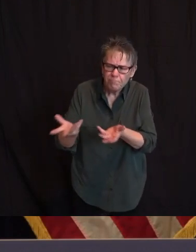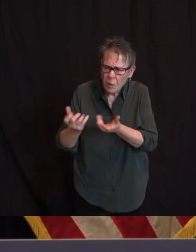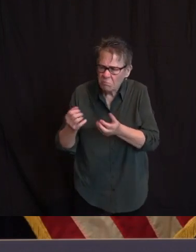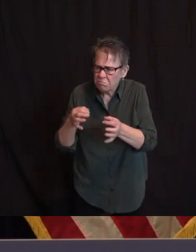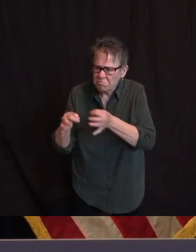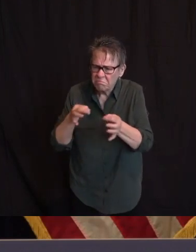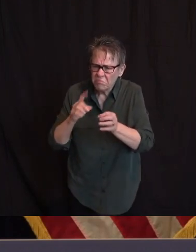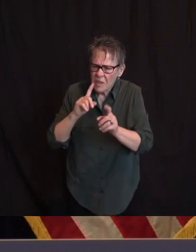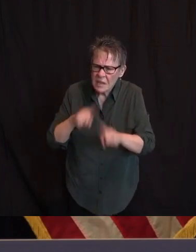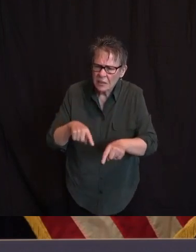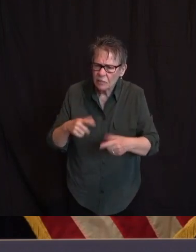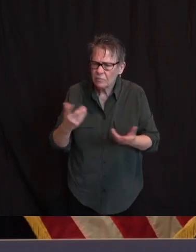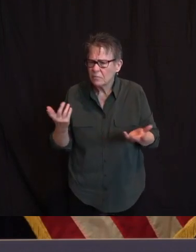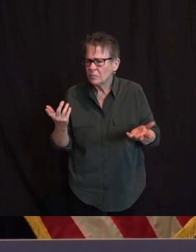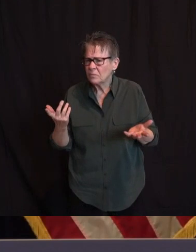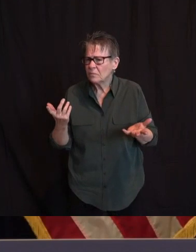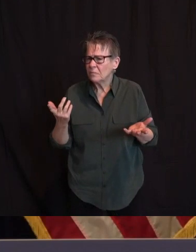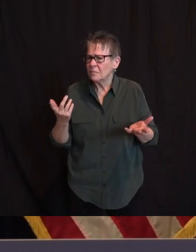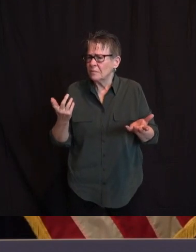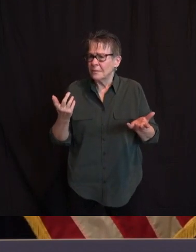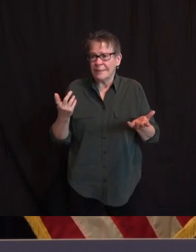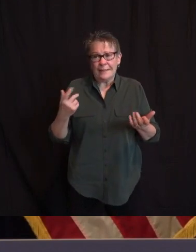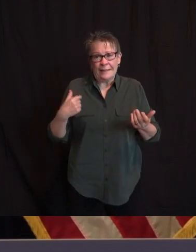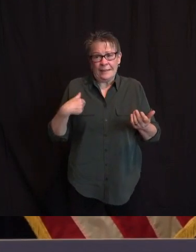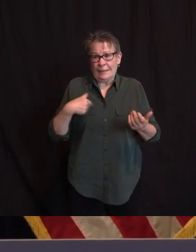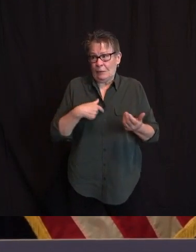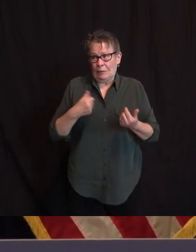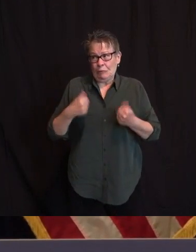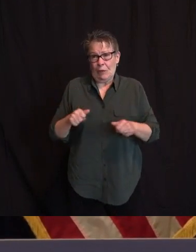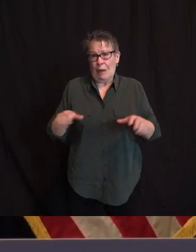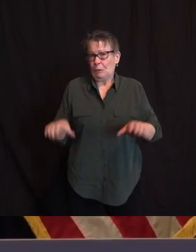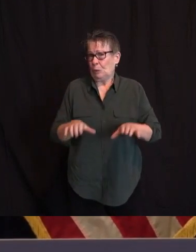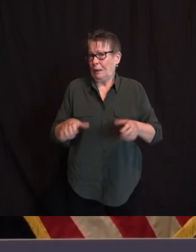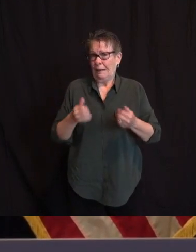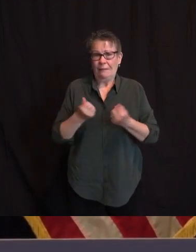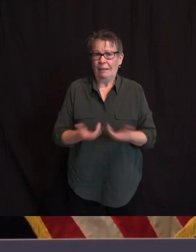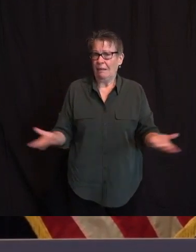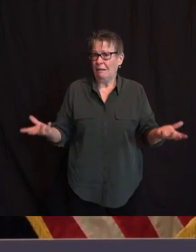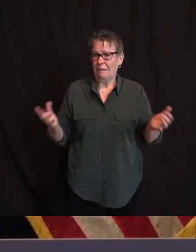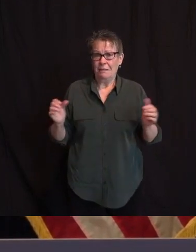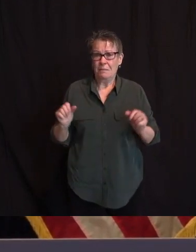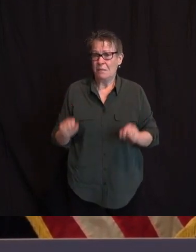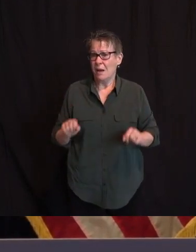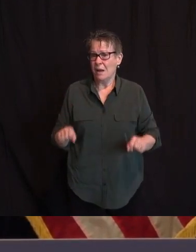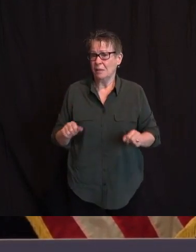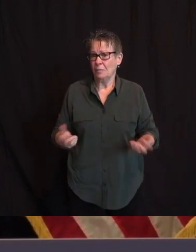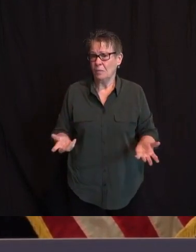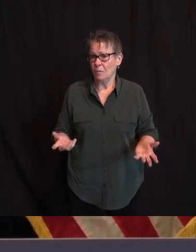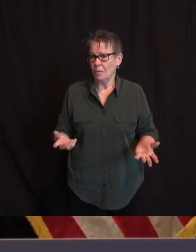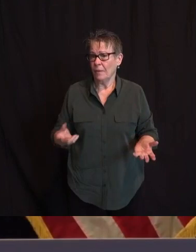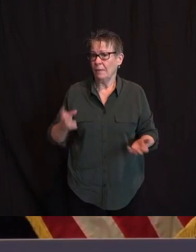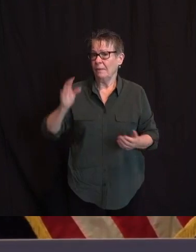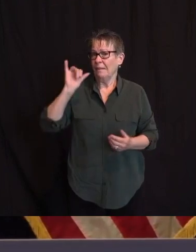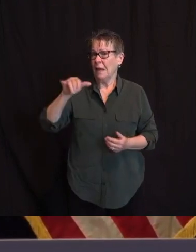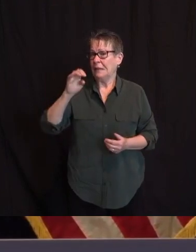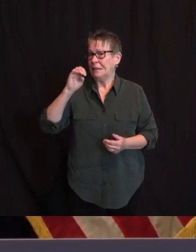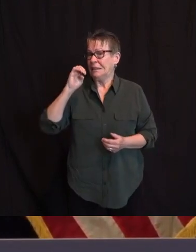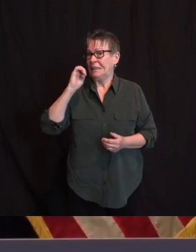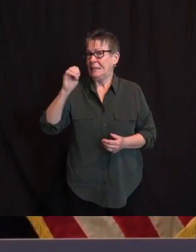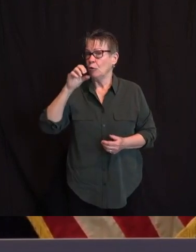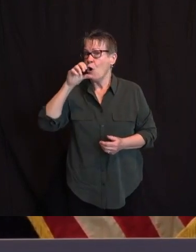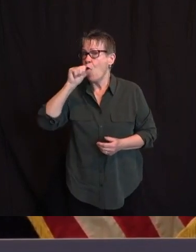those curves as best we can. But with that, Judy, anything on East Orange, nursing homes, and or the medicines that may be